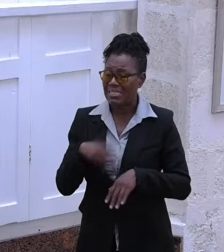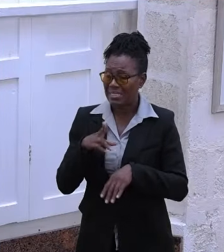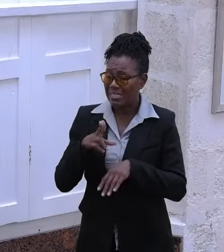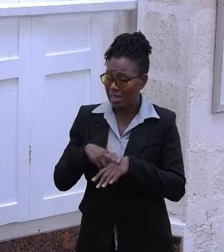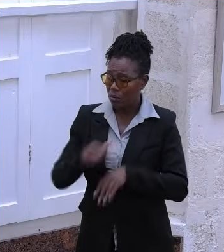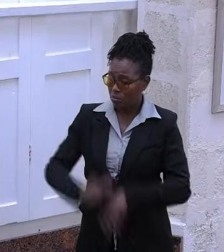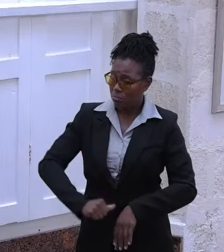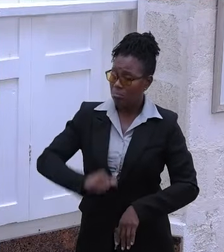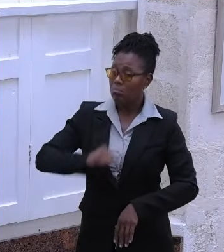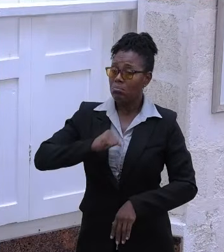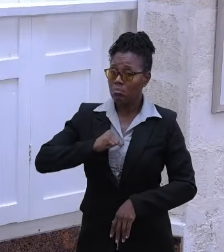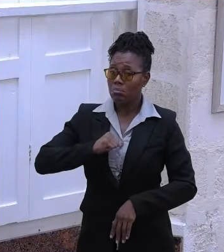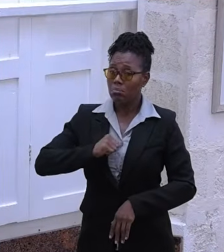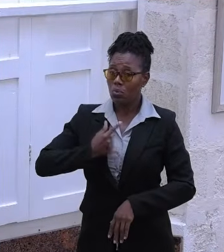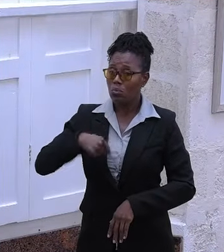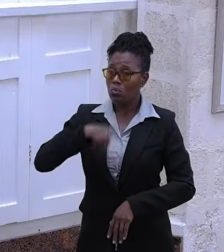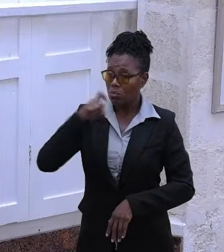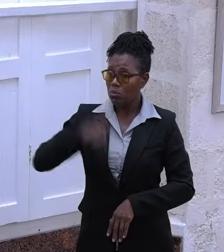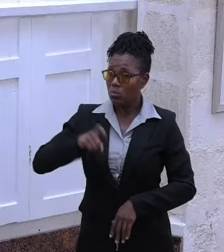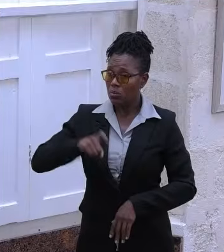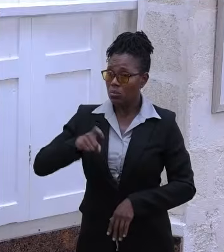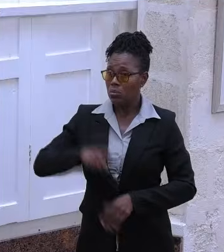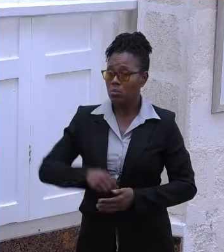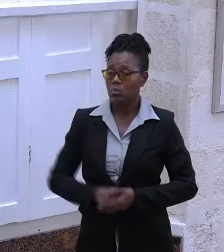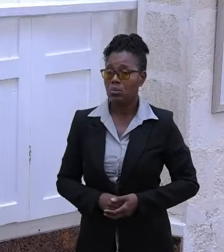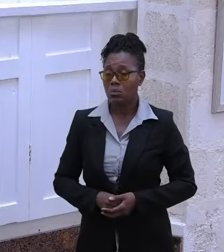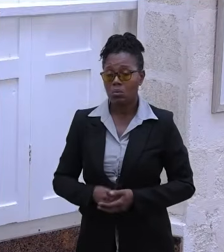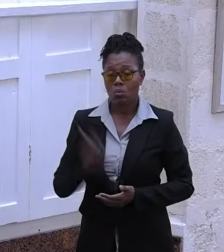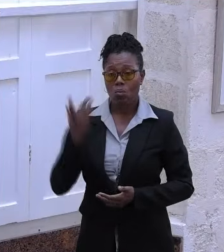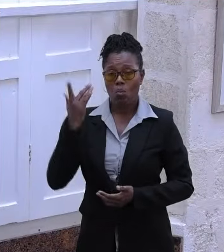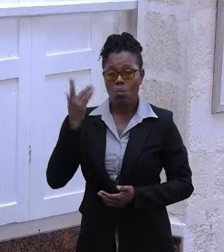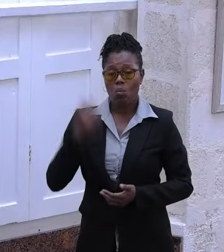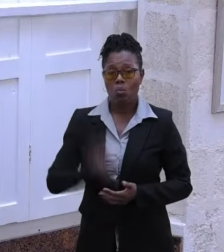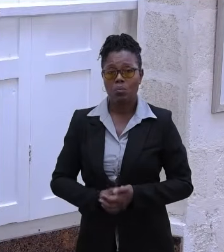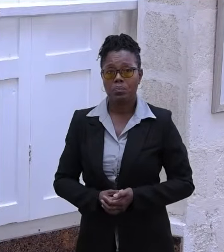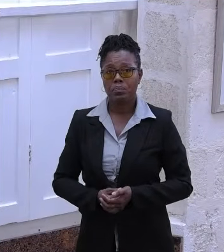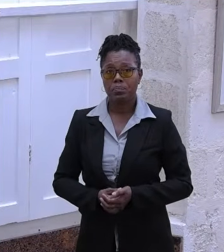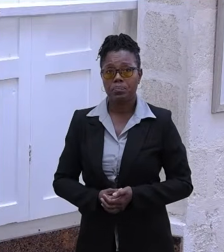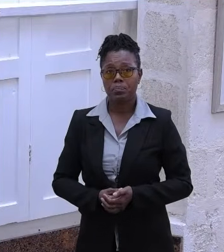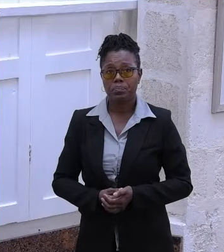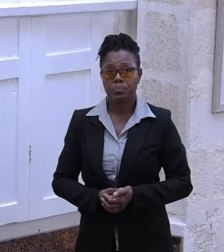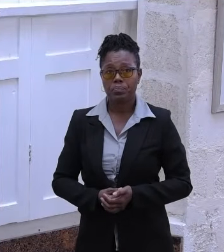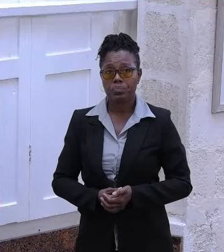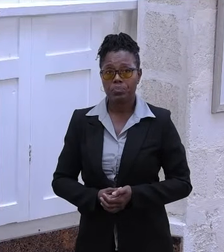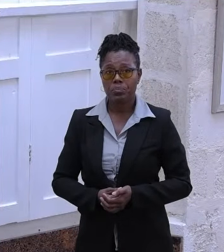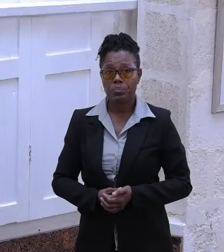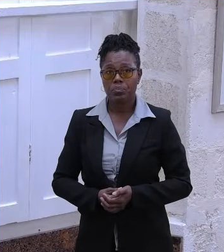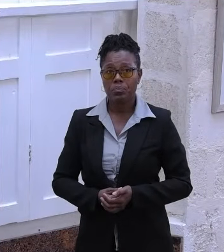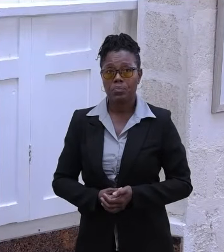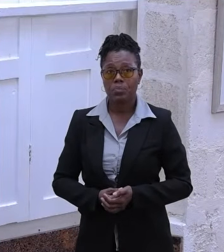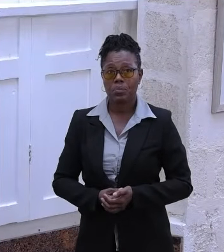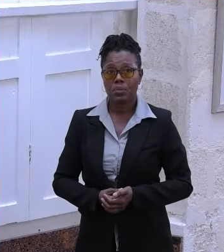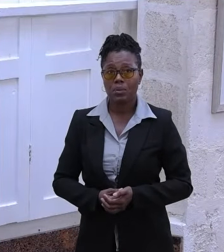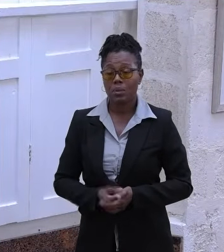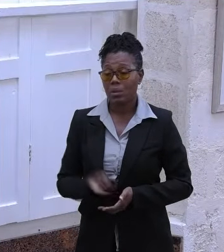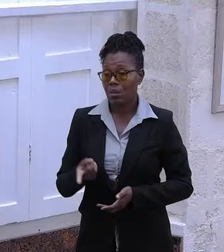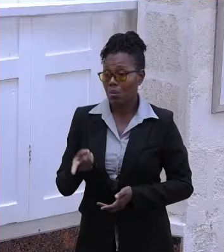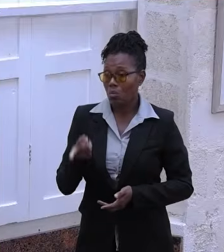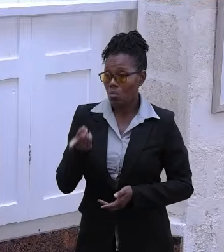we ought to, because it is one of the remaining, or one of the critical vestiges